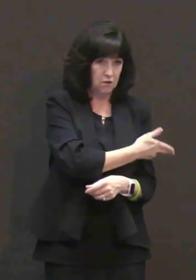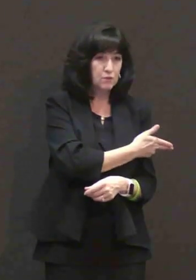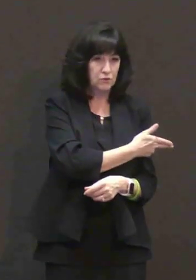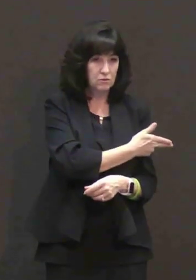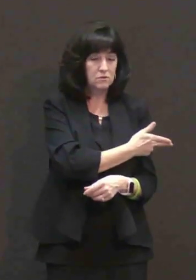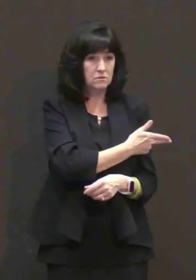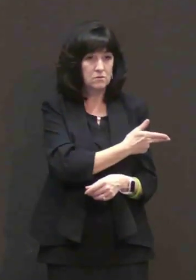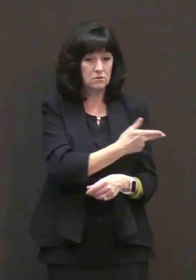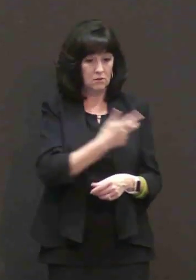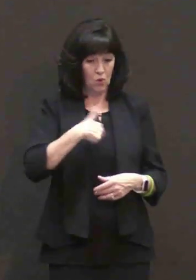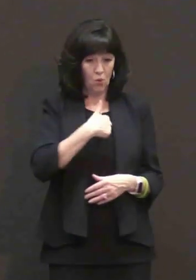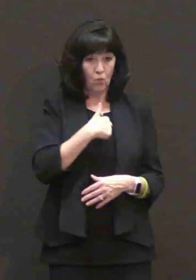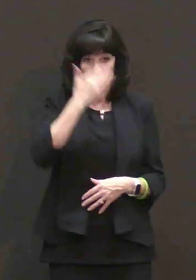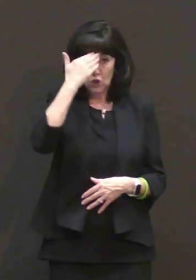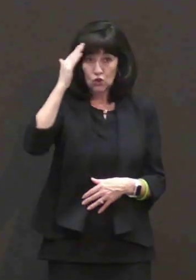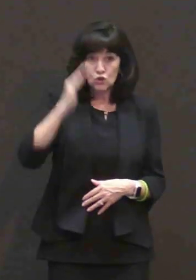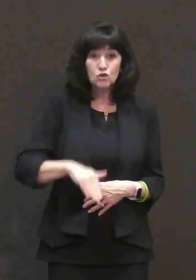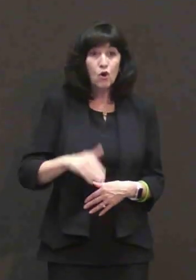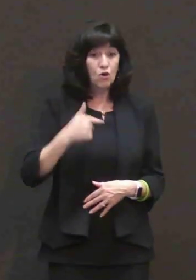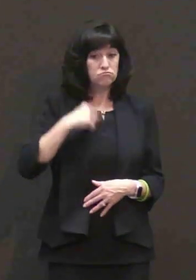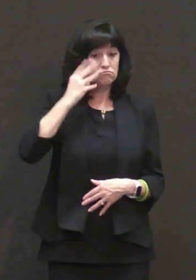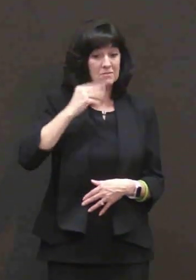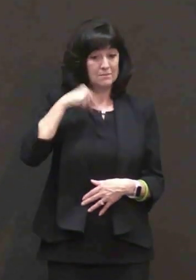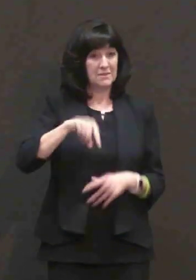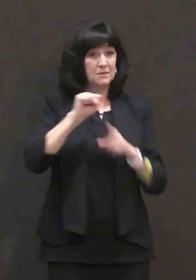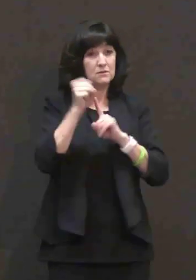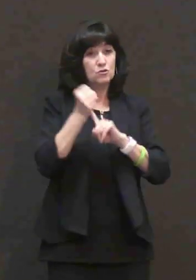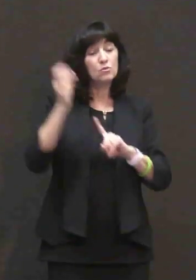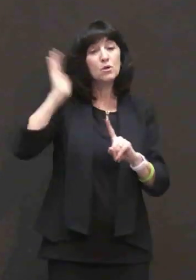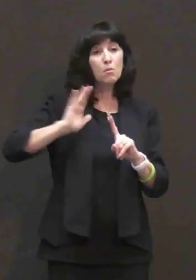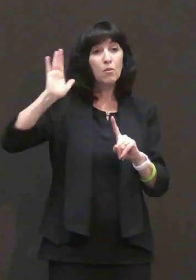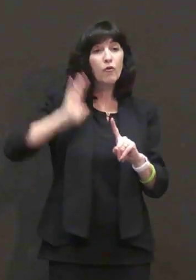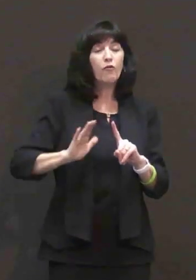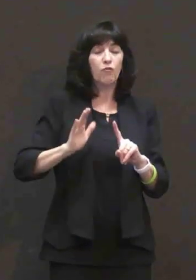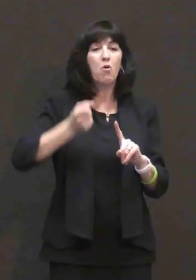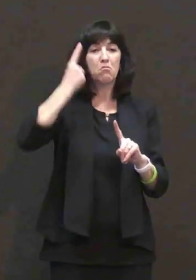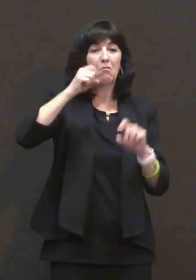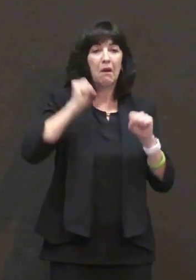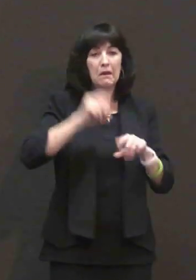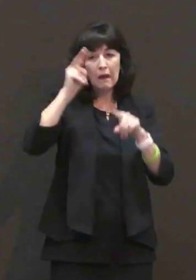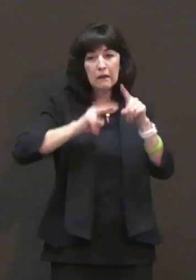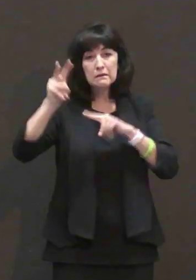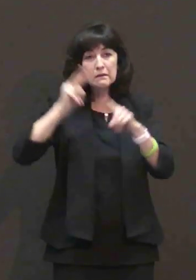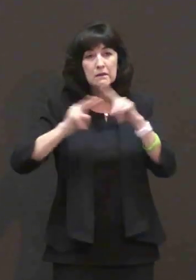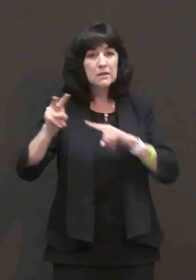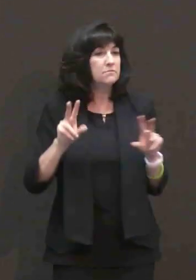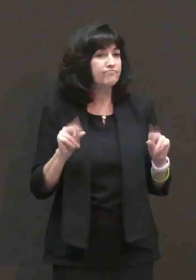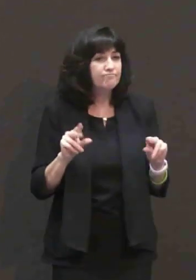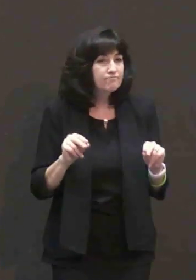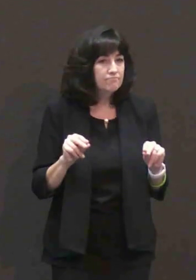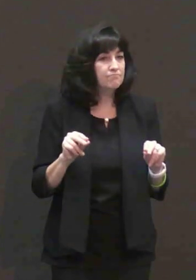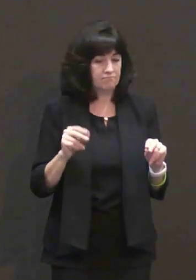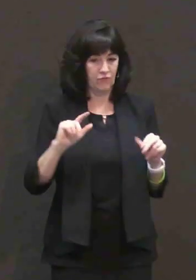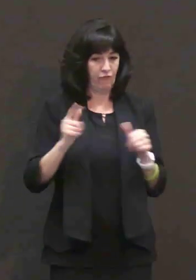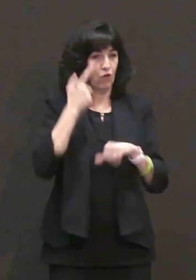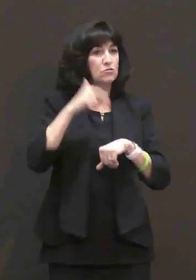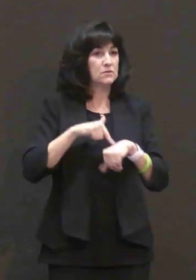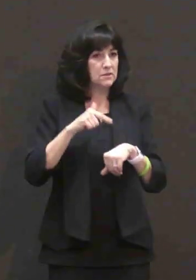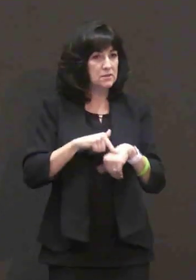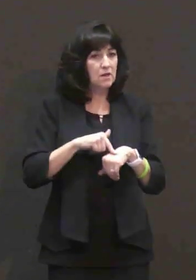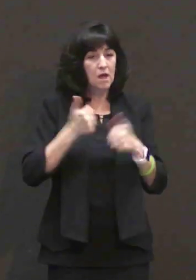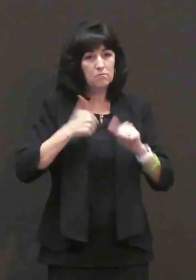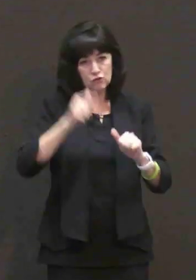foundation to say we know what it's going to be or when that's going to potentially end because of the stay-at-home models. But to get a little bit more into the weeds about the